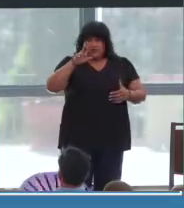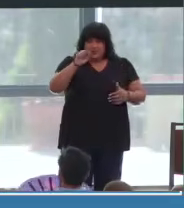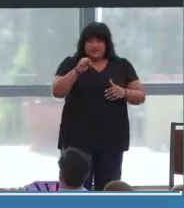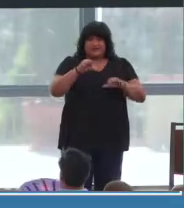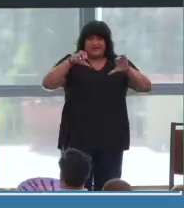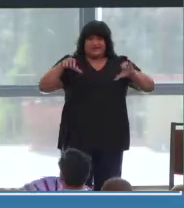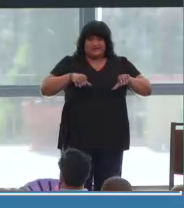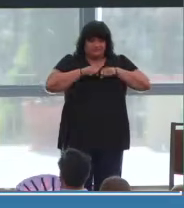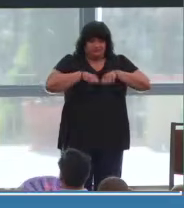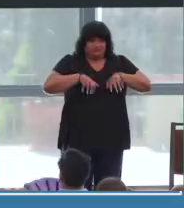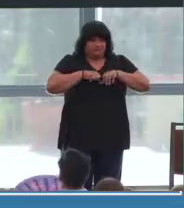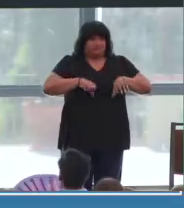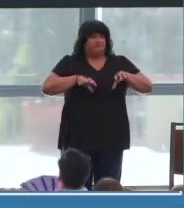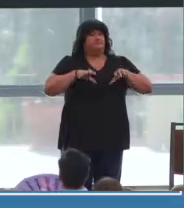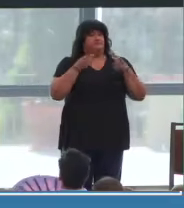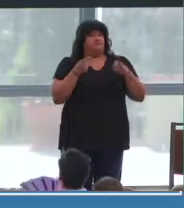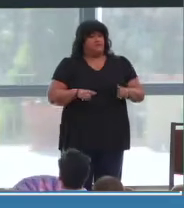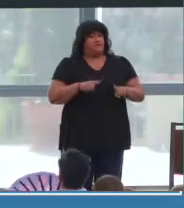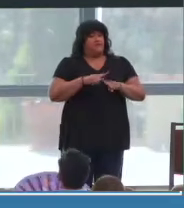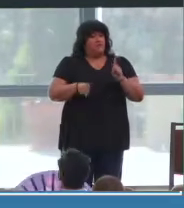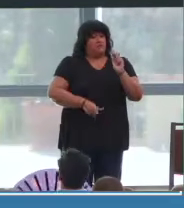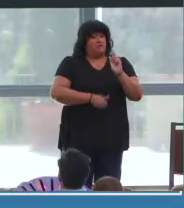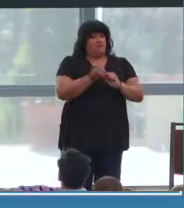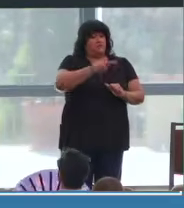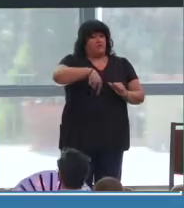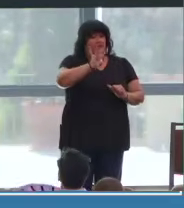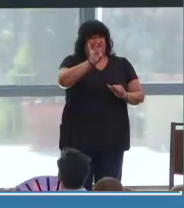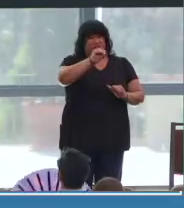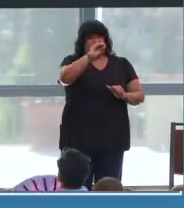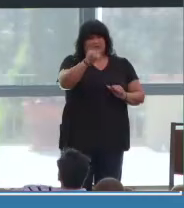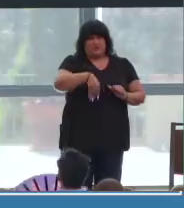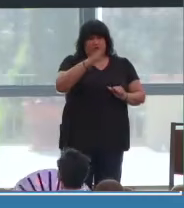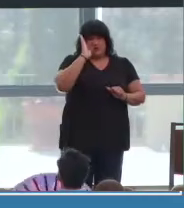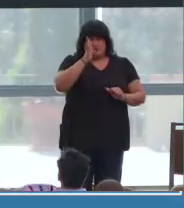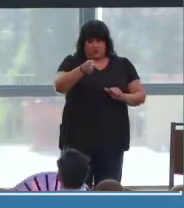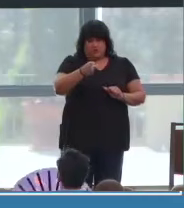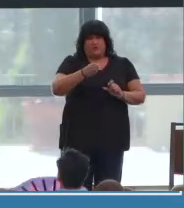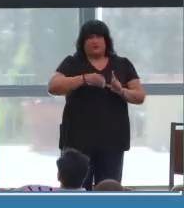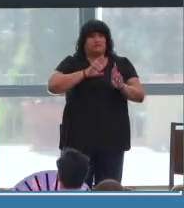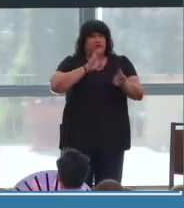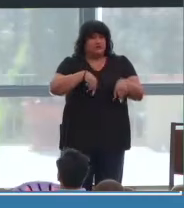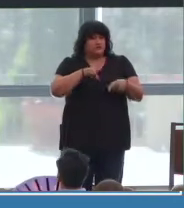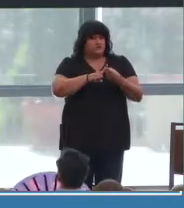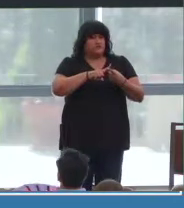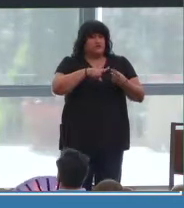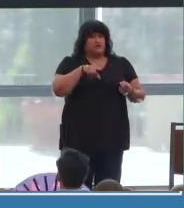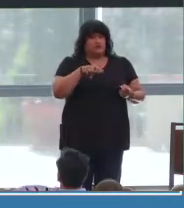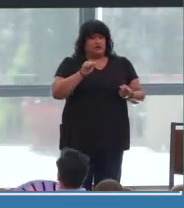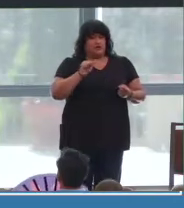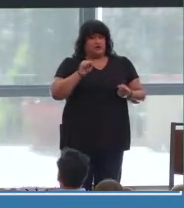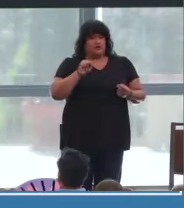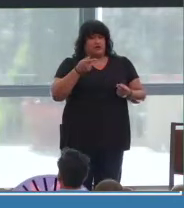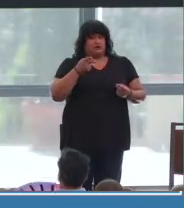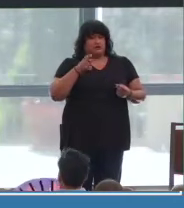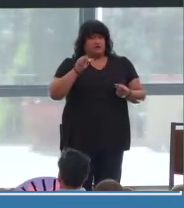activity, and most of them, 80% of those, will respond to aggressive therapy. But the 20% of